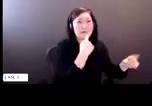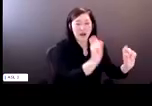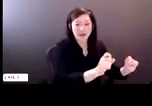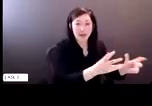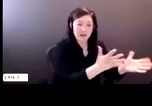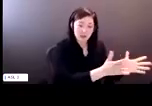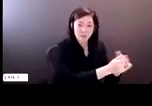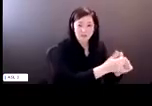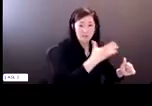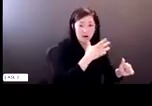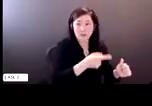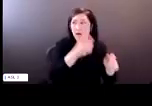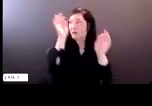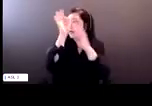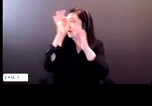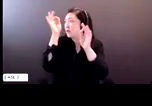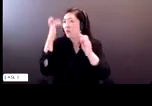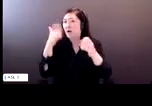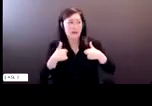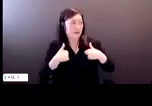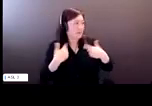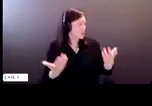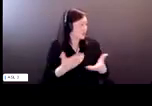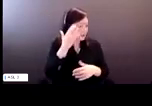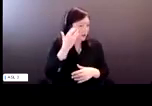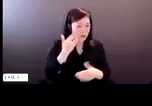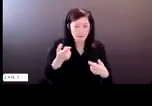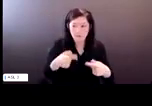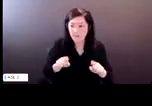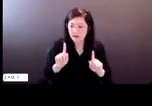didn't have any idea why she was in hospital or when she would be going home.